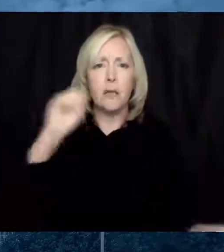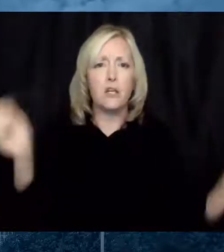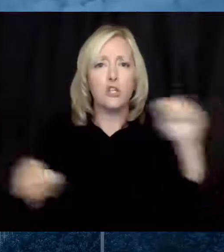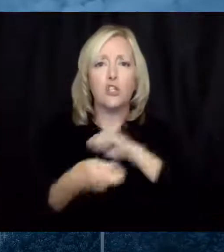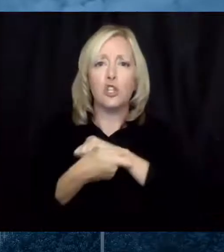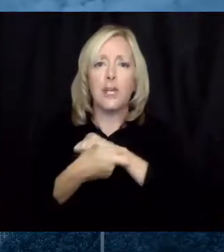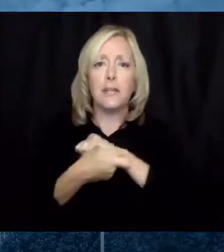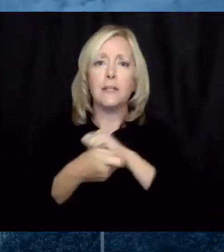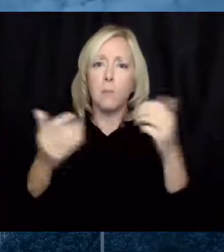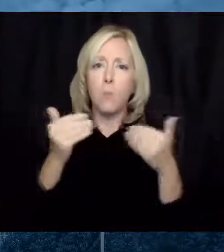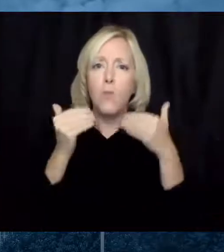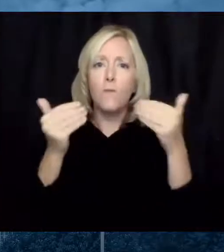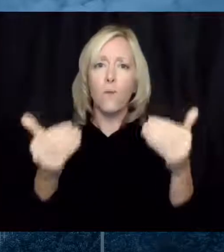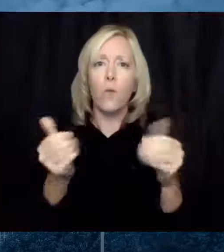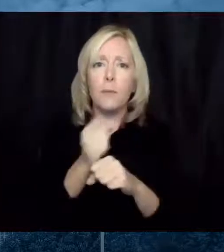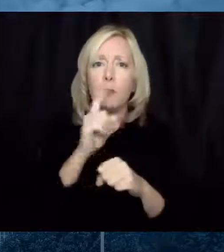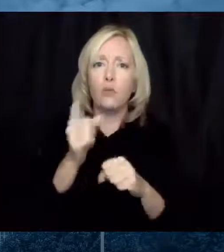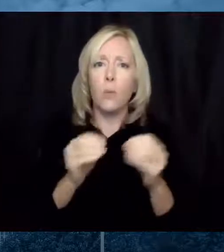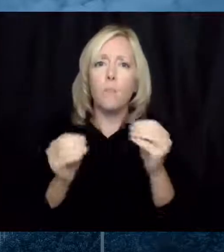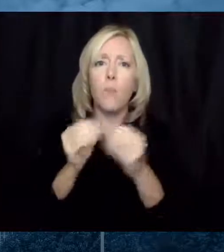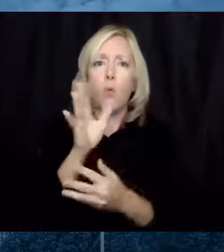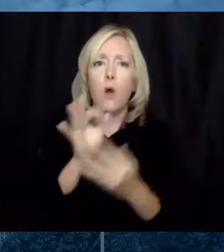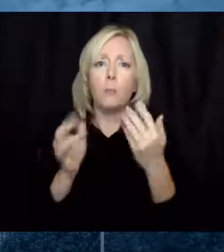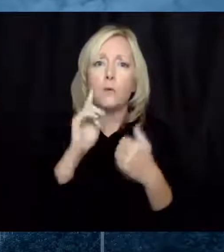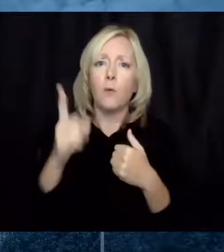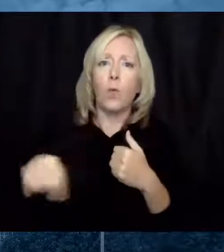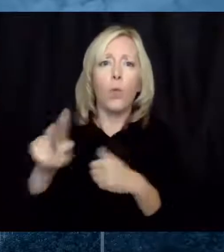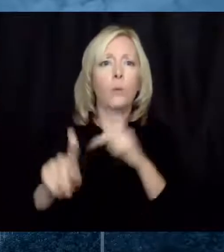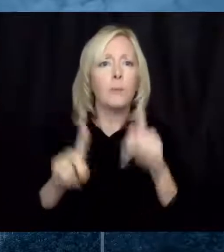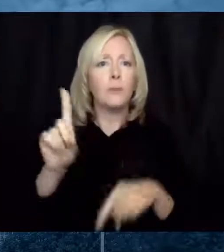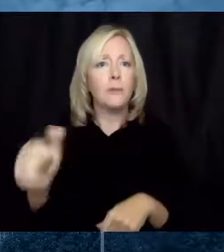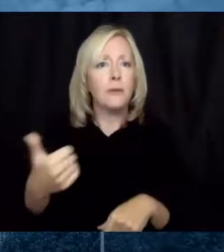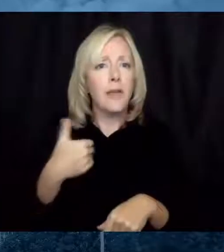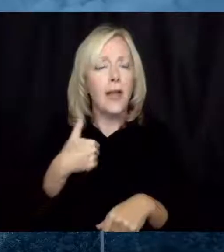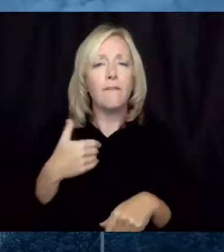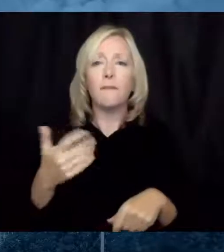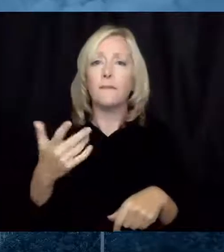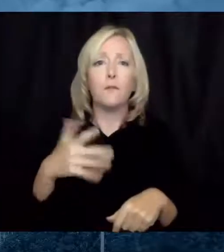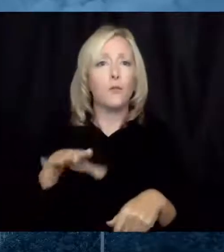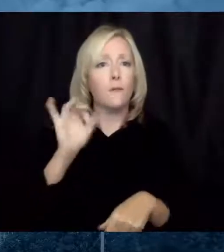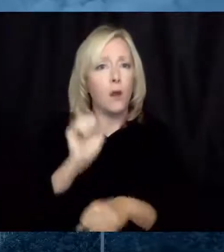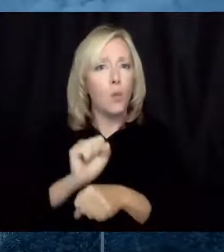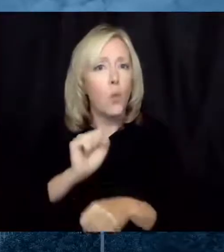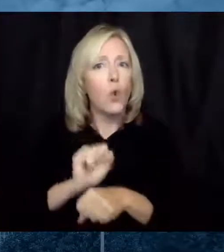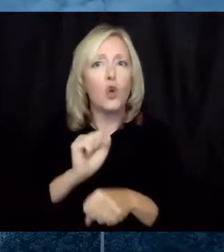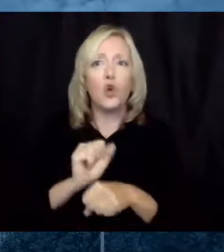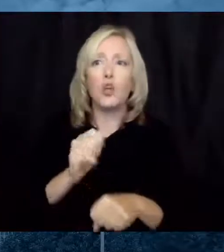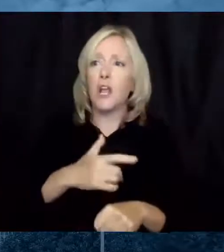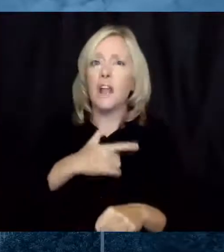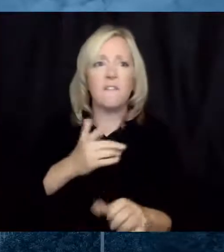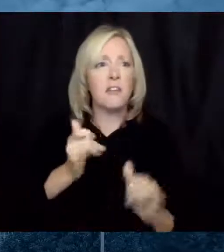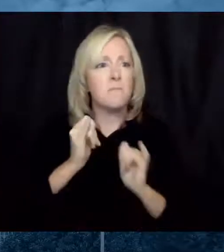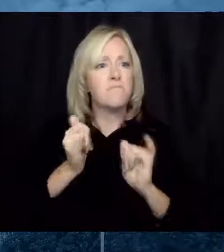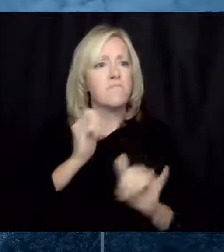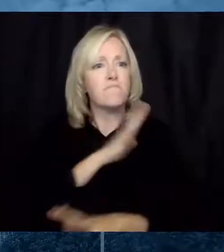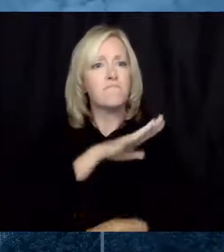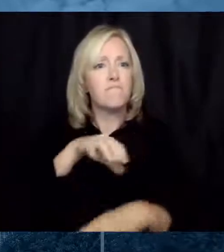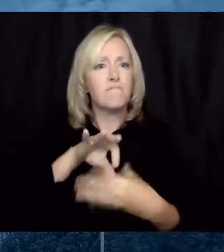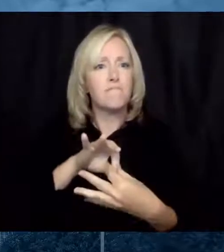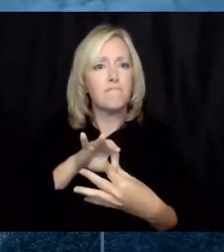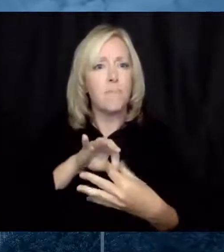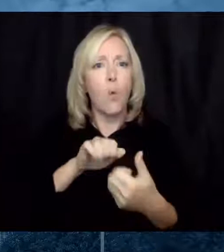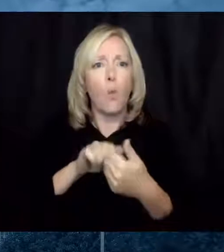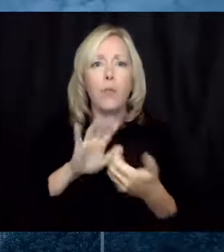and provide greater options for people with disabilities to be employed and be a part of their community. So I look forward